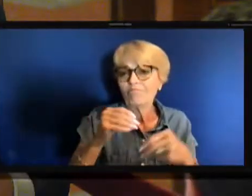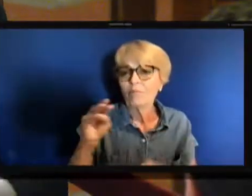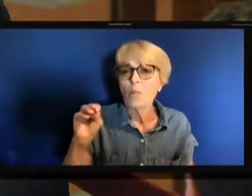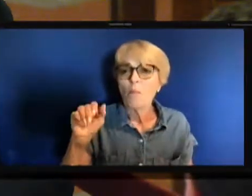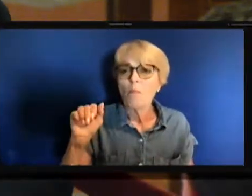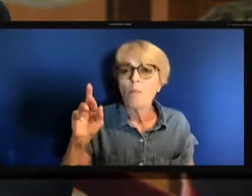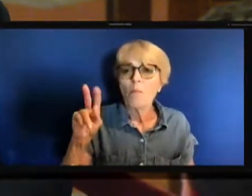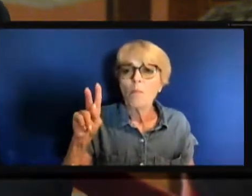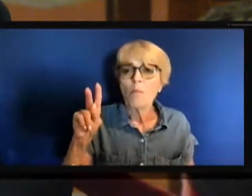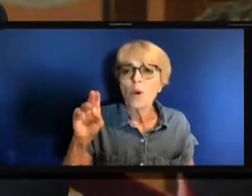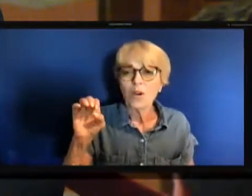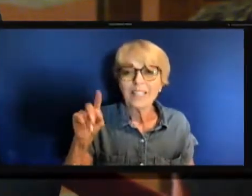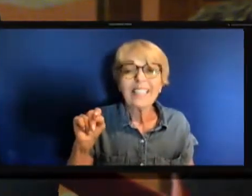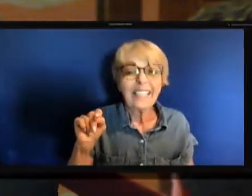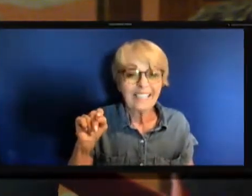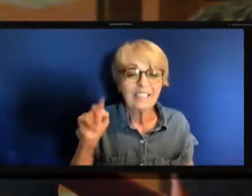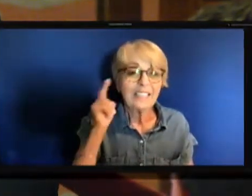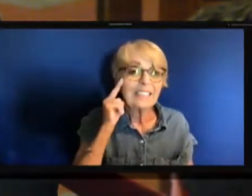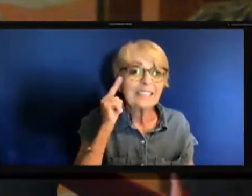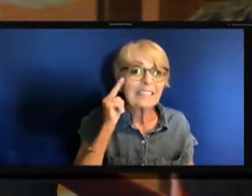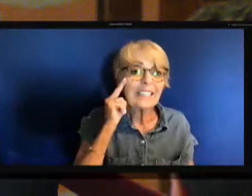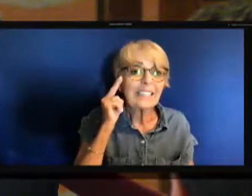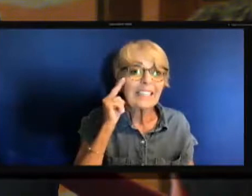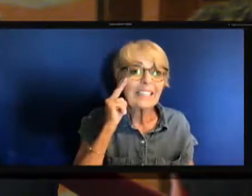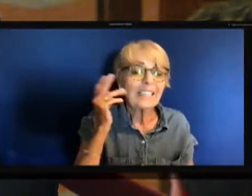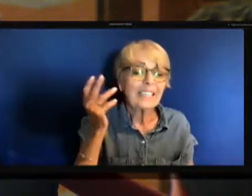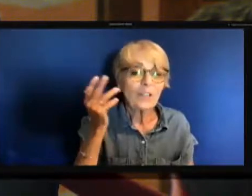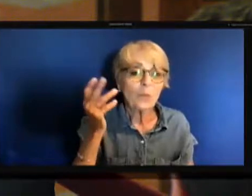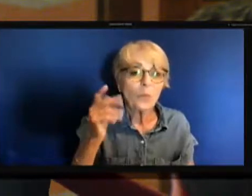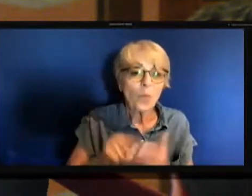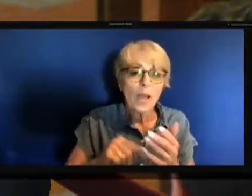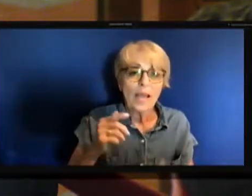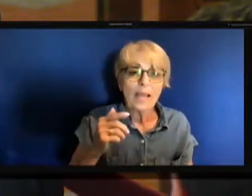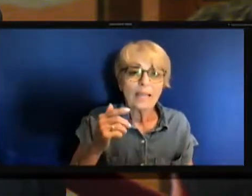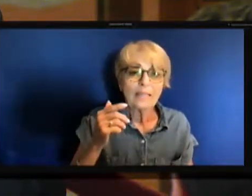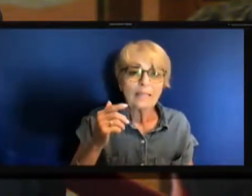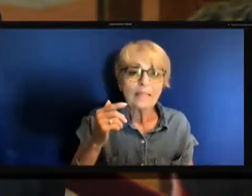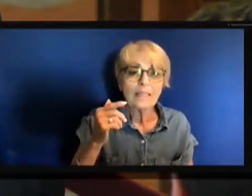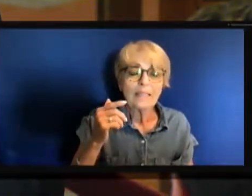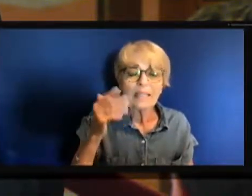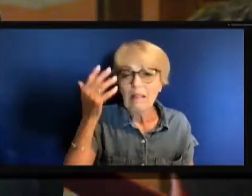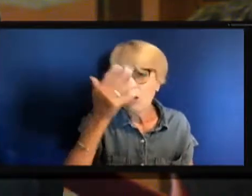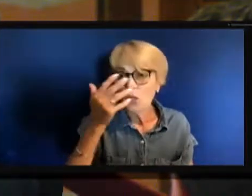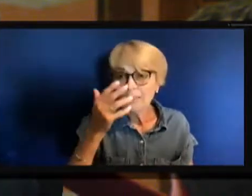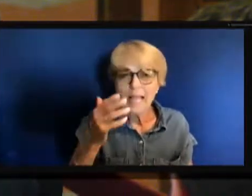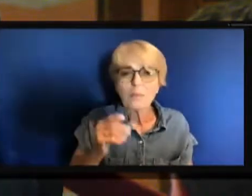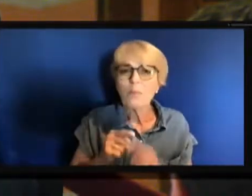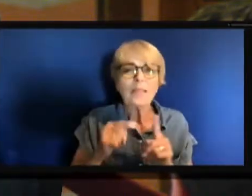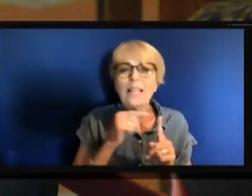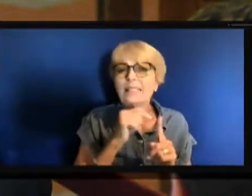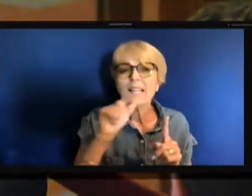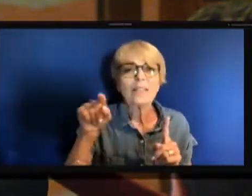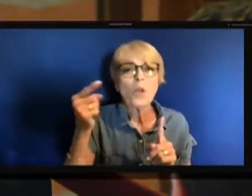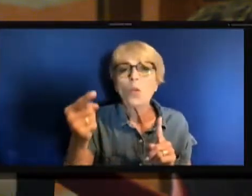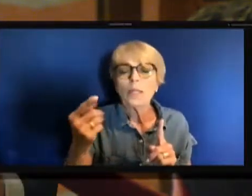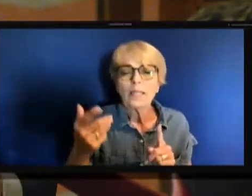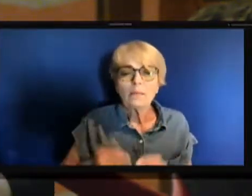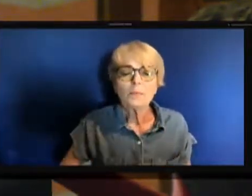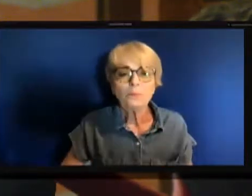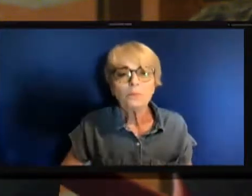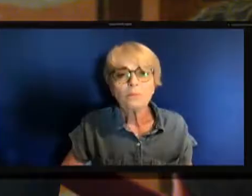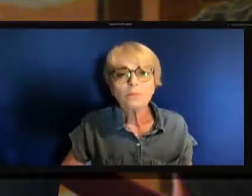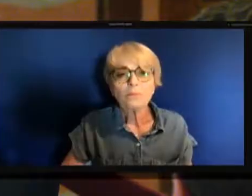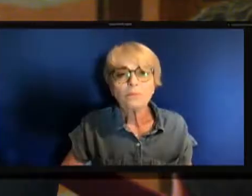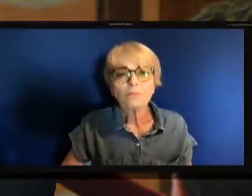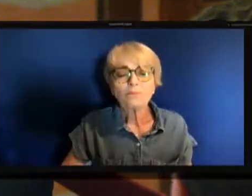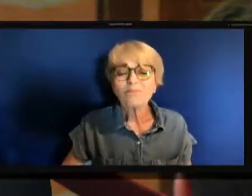bids are look like. But that's not the only source of those kind of requests. By volume, that's the most